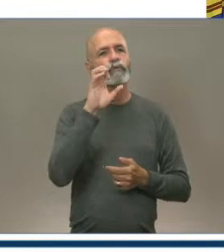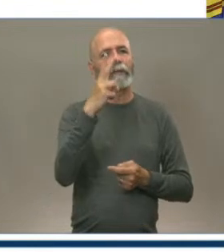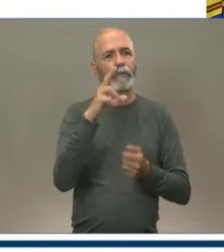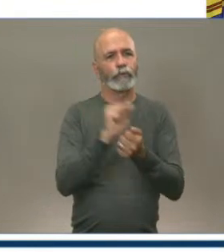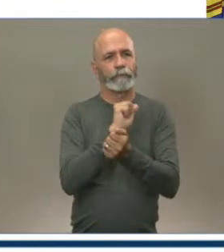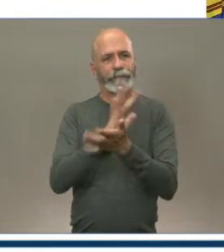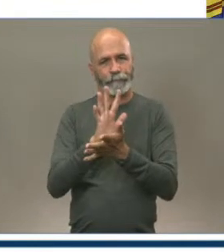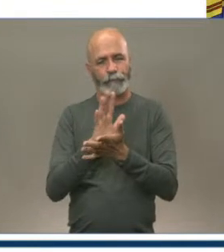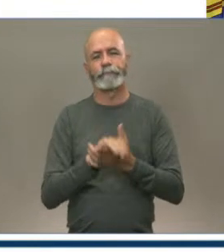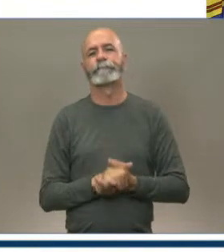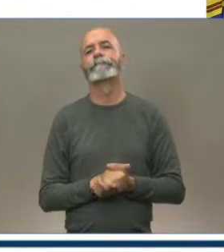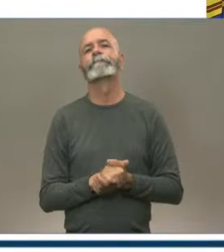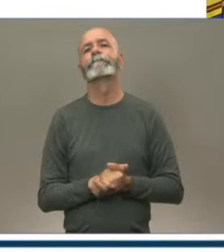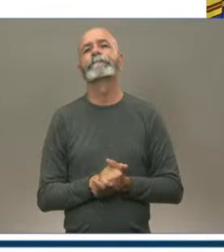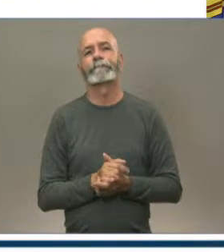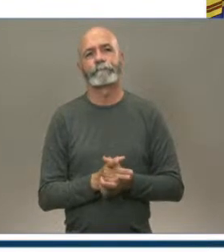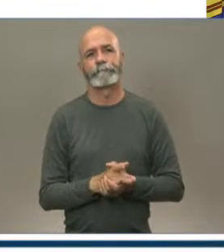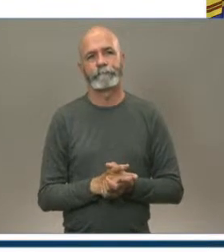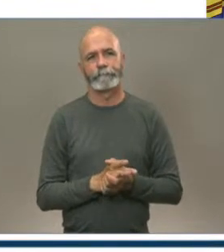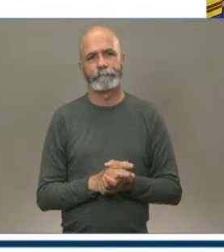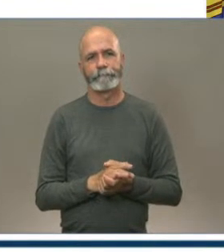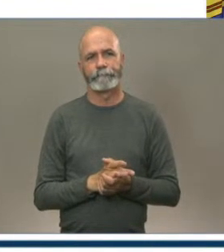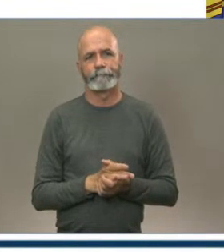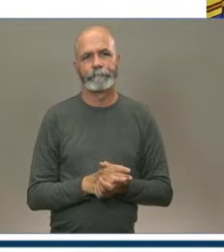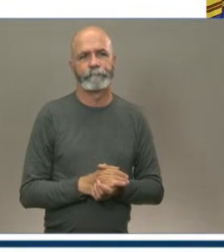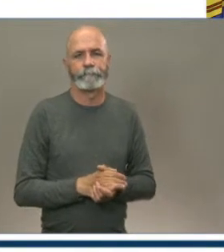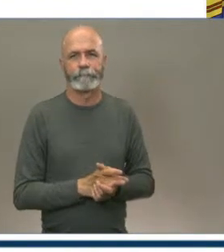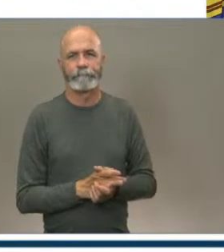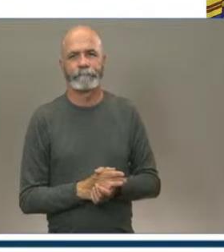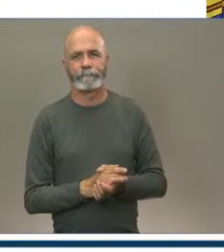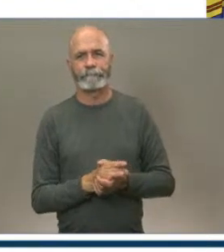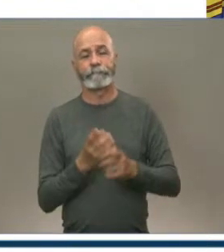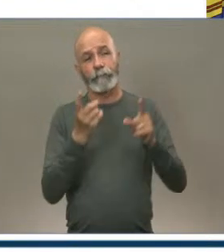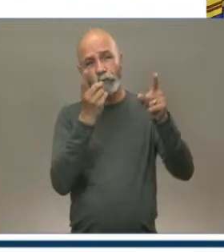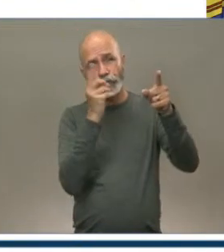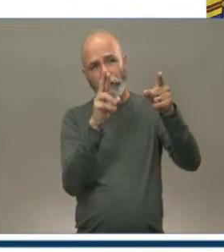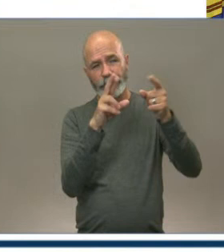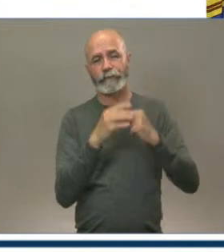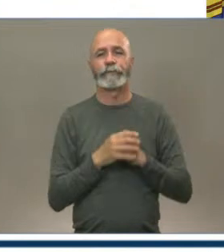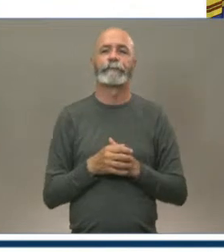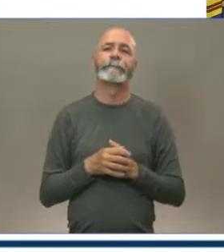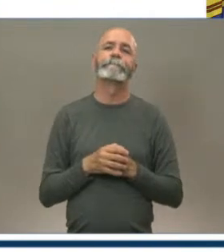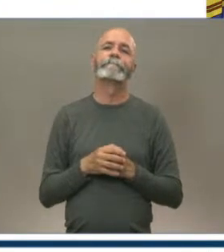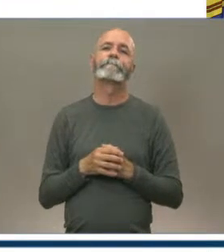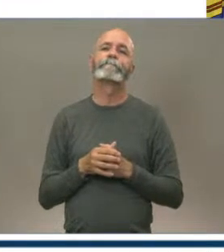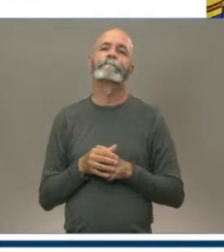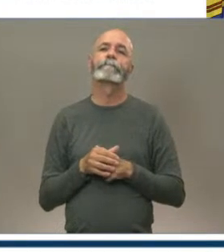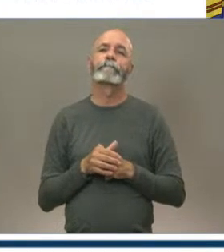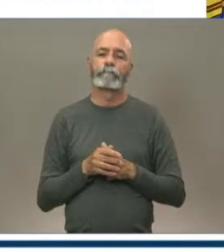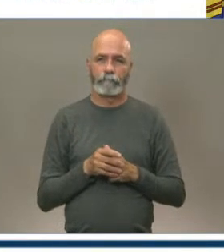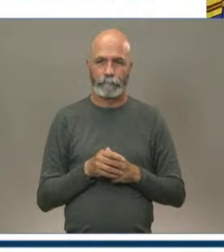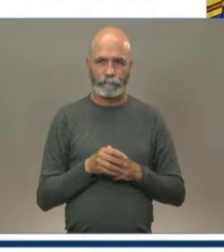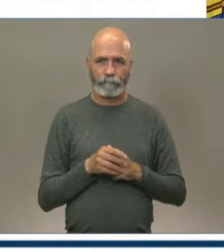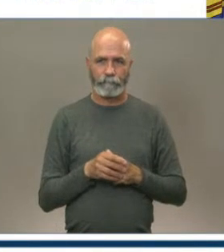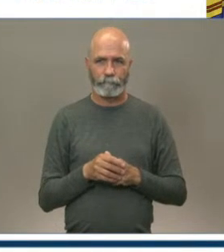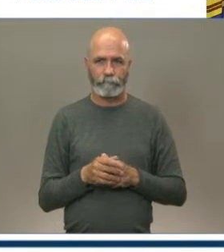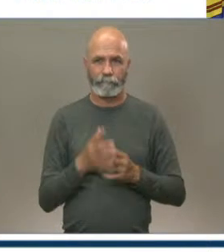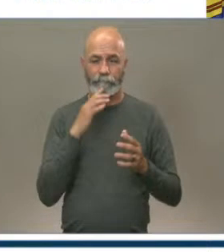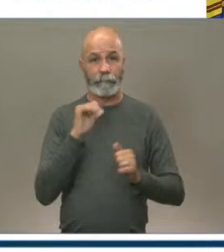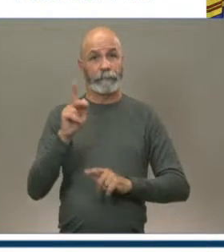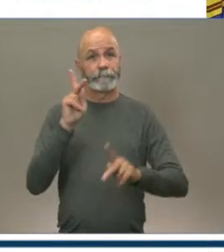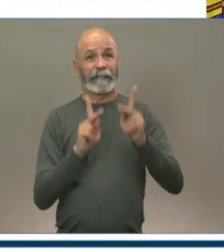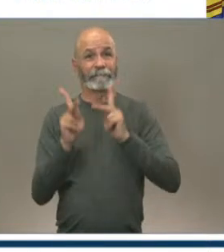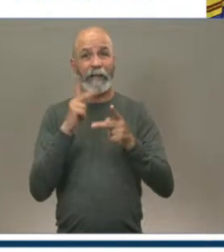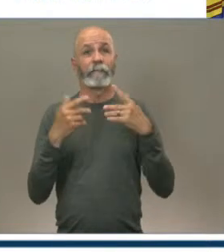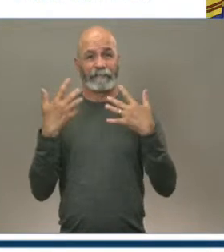ahead. Thank you. Dr. Strang, the people who have AstraZeneca bookings now,